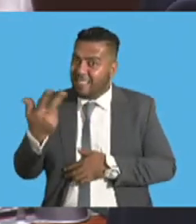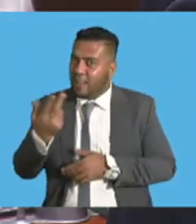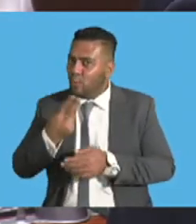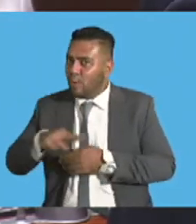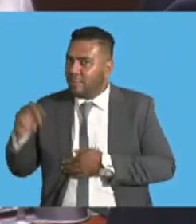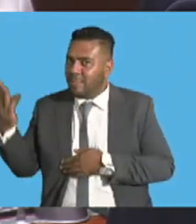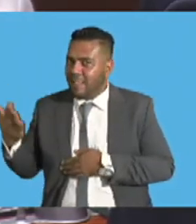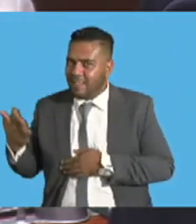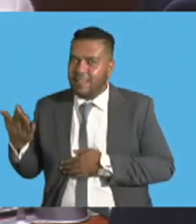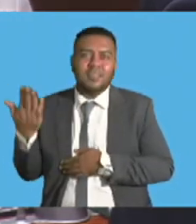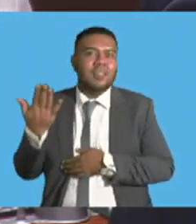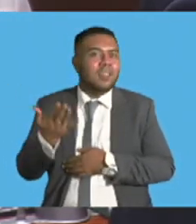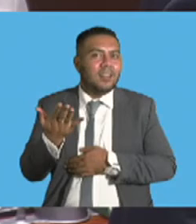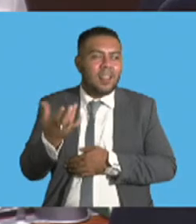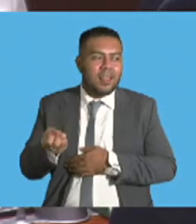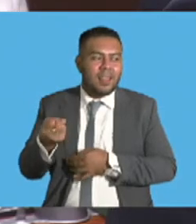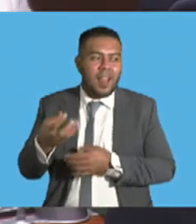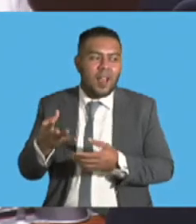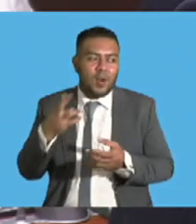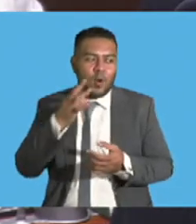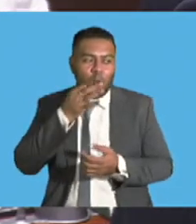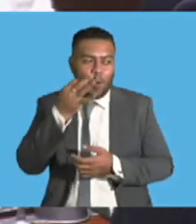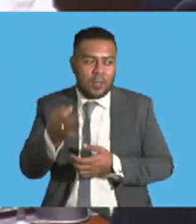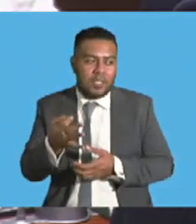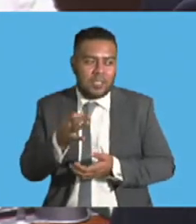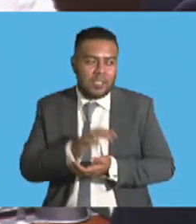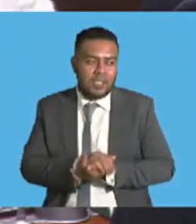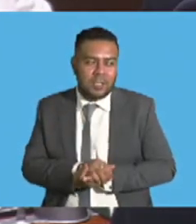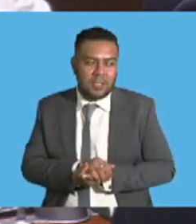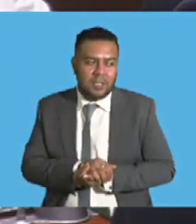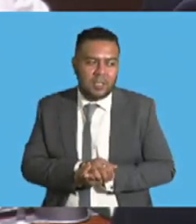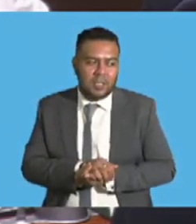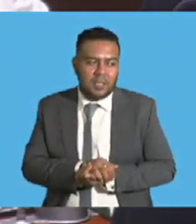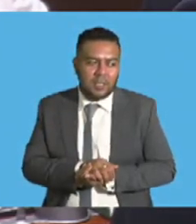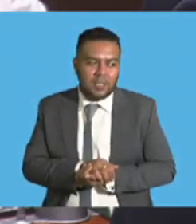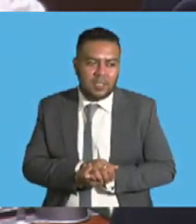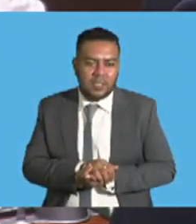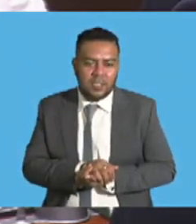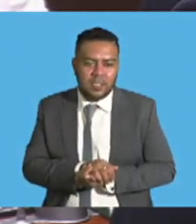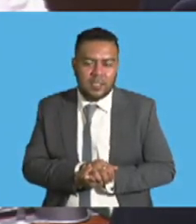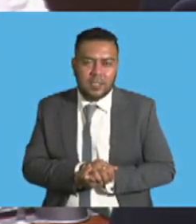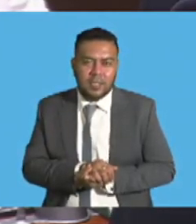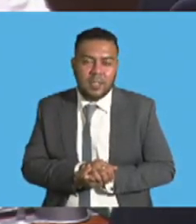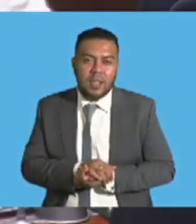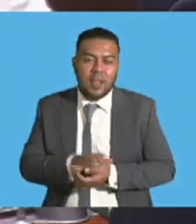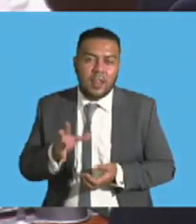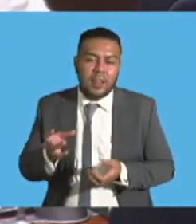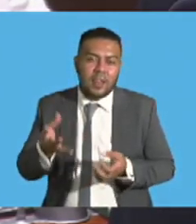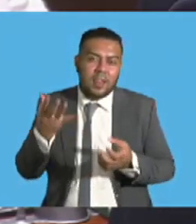2018-2019. The request was for the amount of 500,000 in this year, the amount of